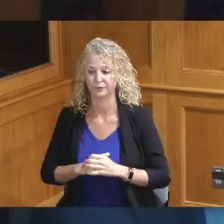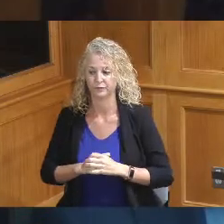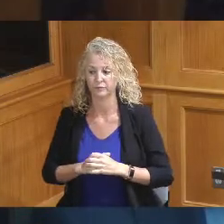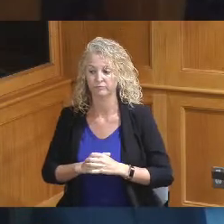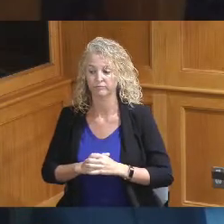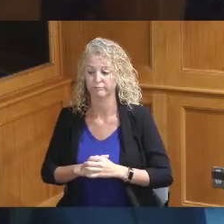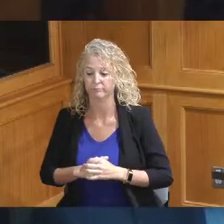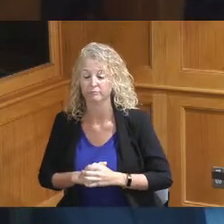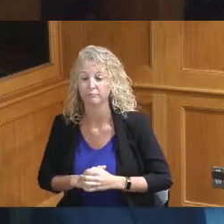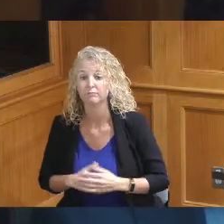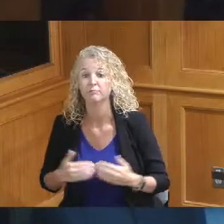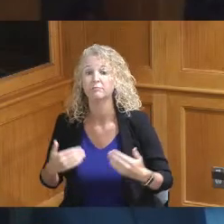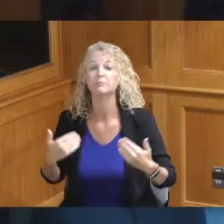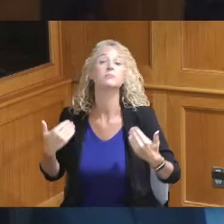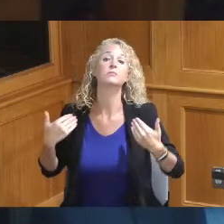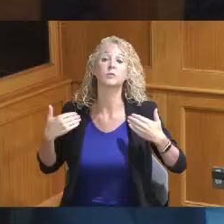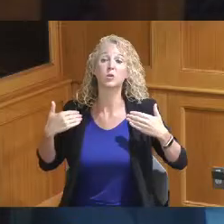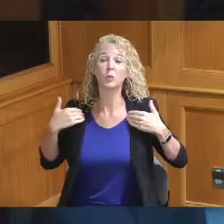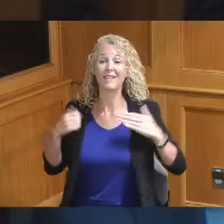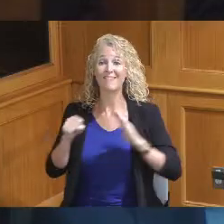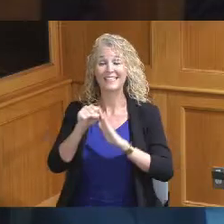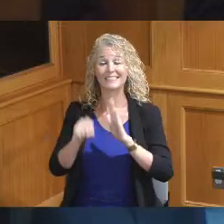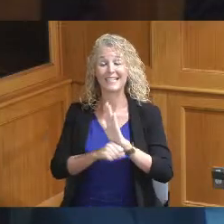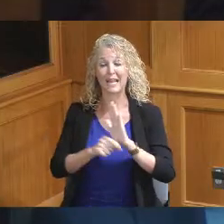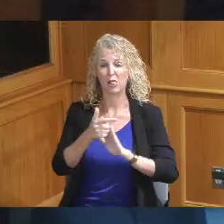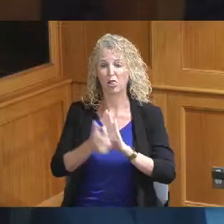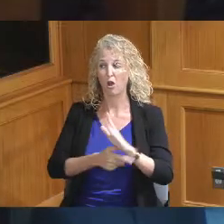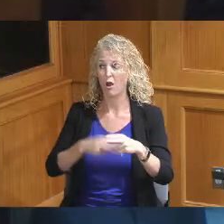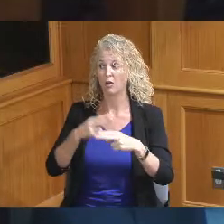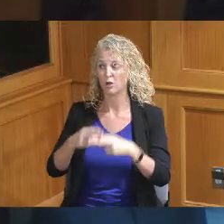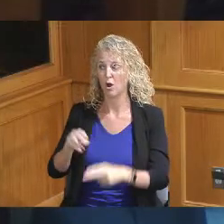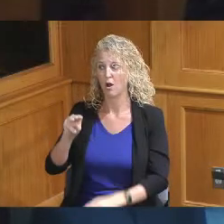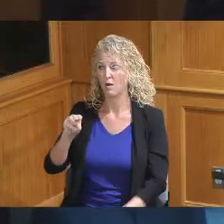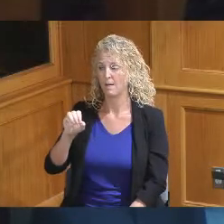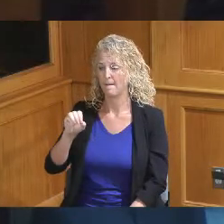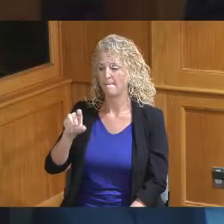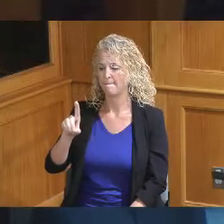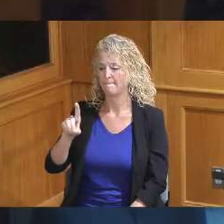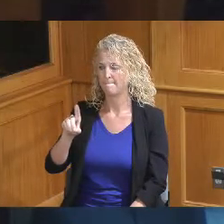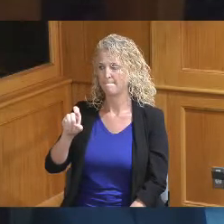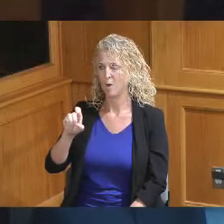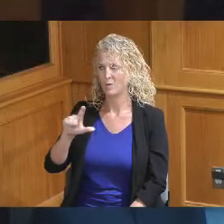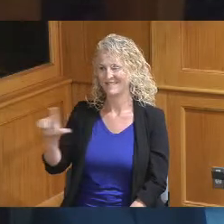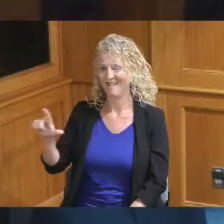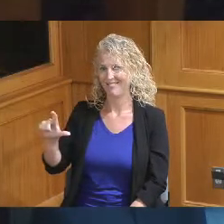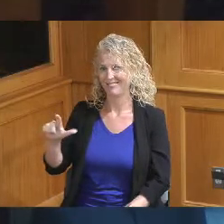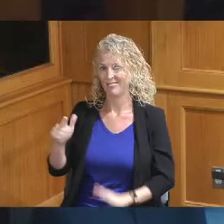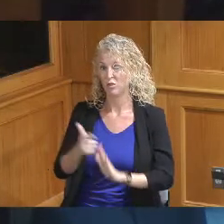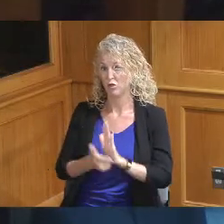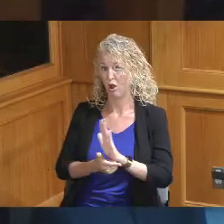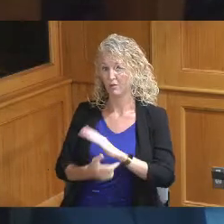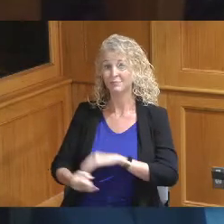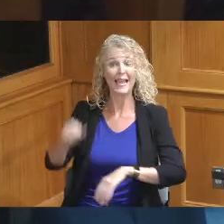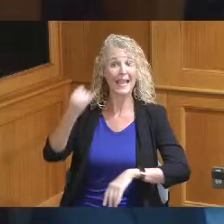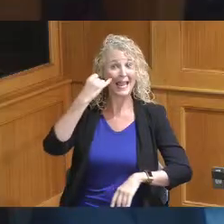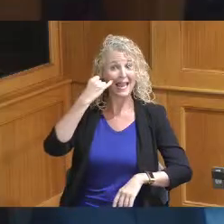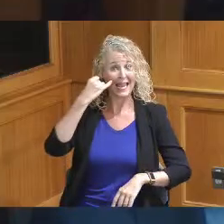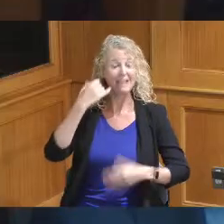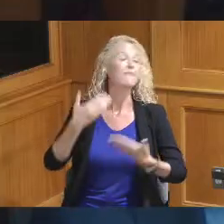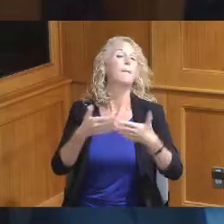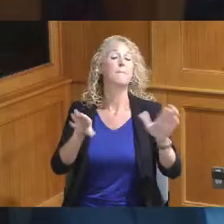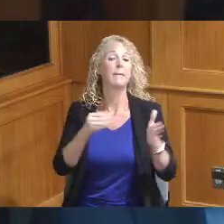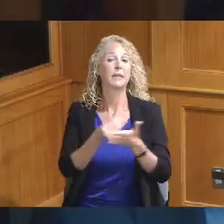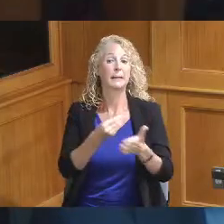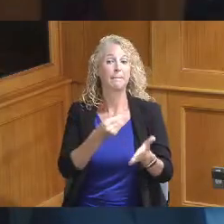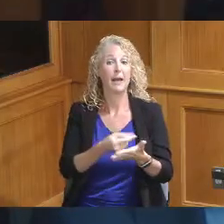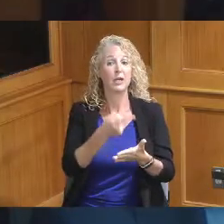We got a state law now called the Modell Law, where if you take some public money, you can't leave. Is that going to be in here? We got to have all